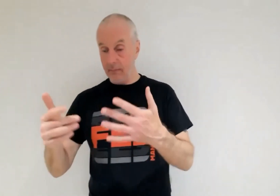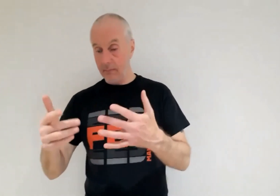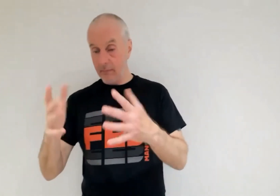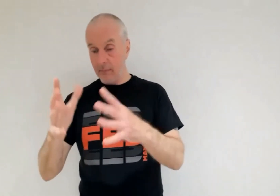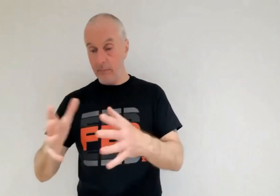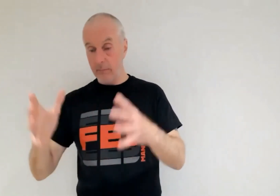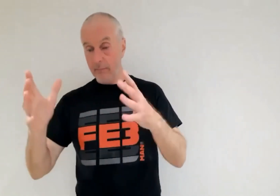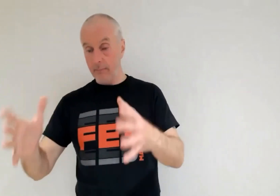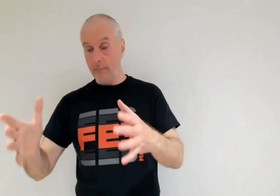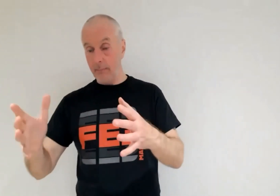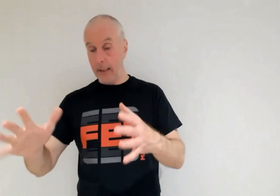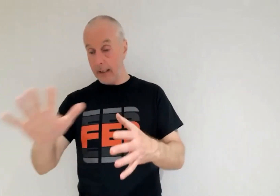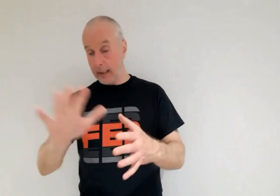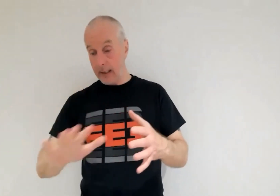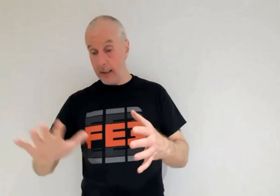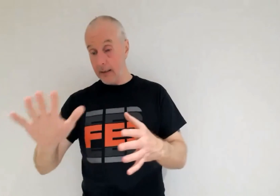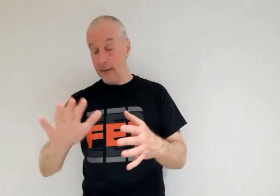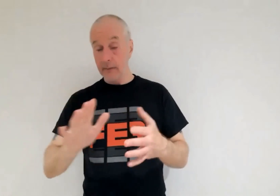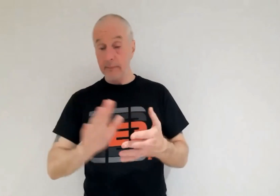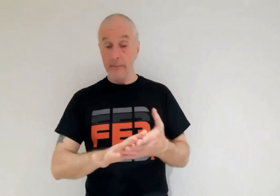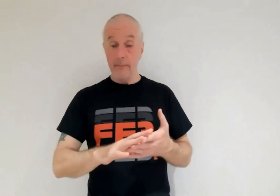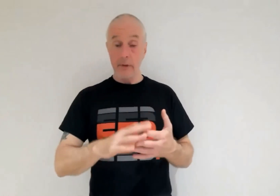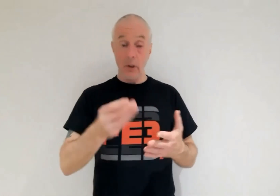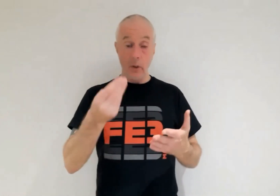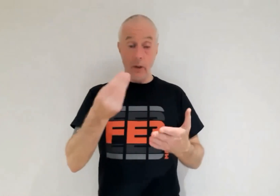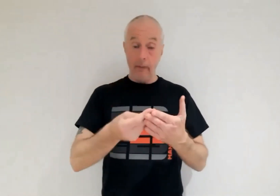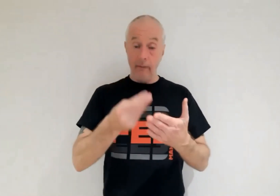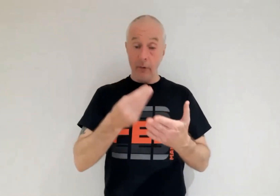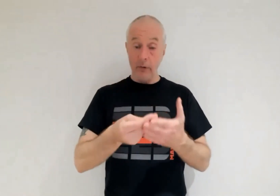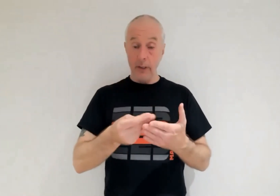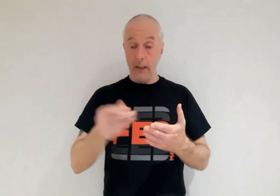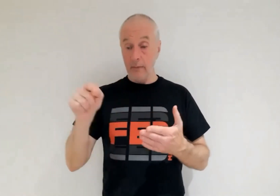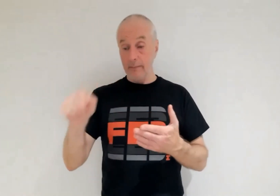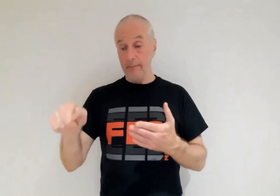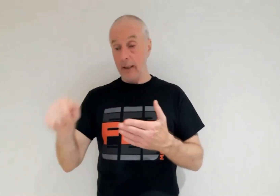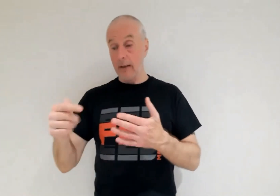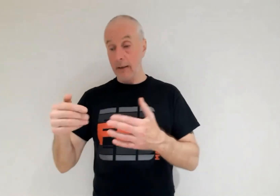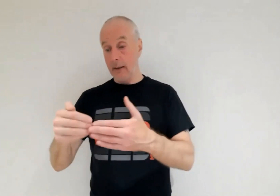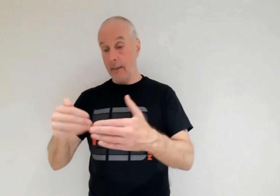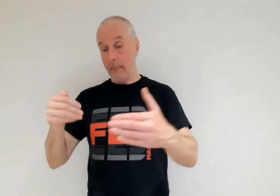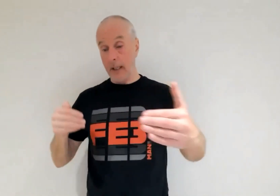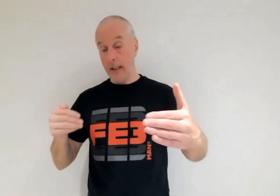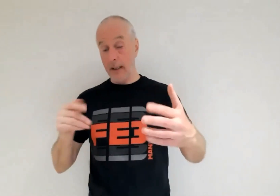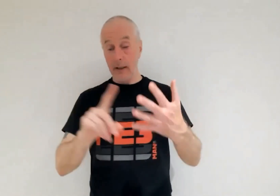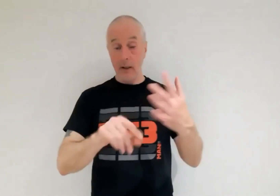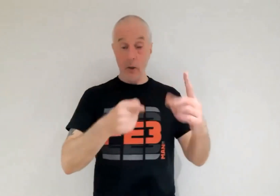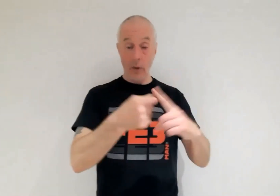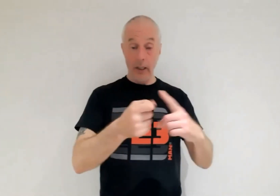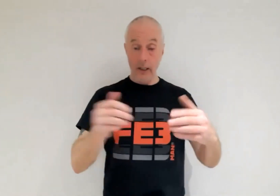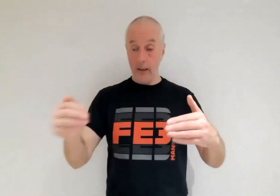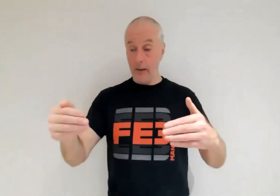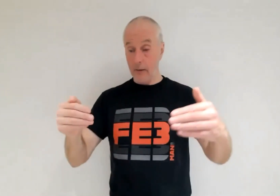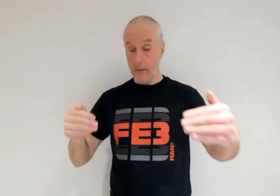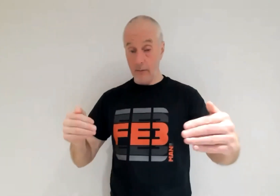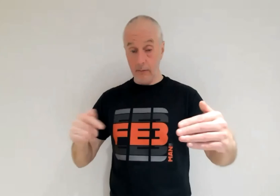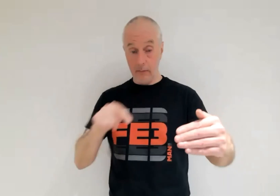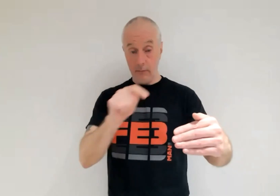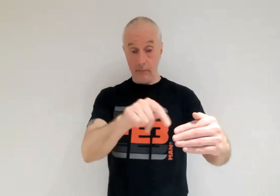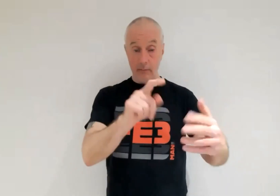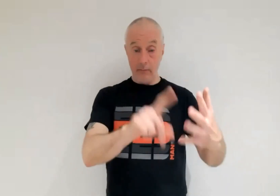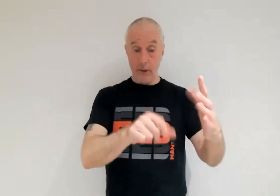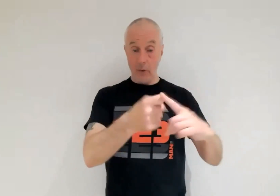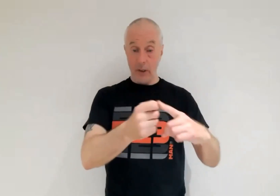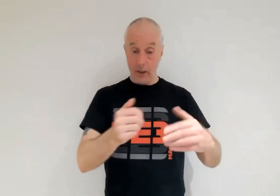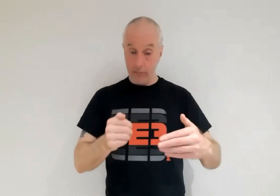more funding structure, so is a bit slower. The UK is sort of undeniably leading the field